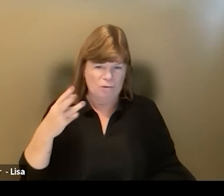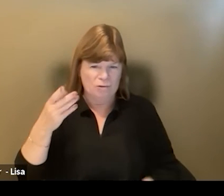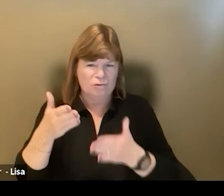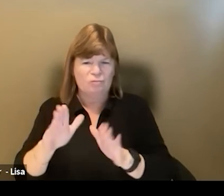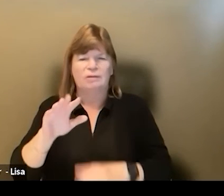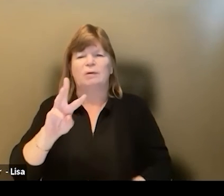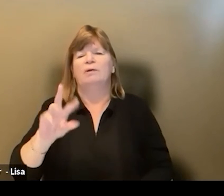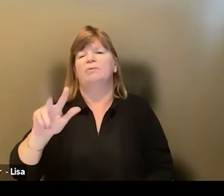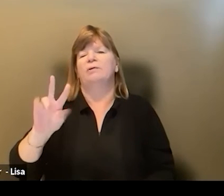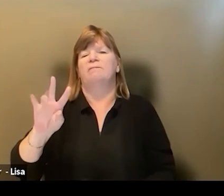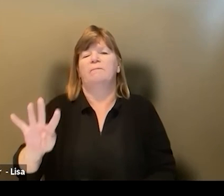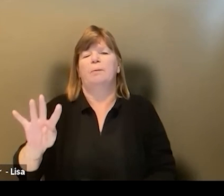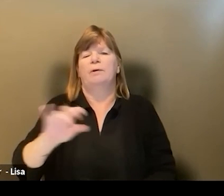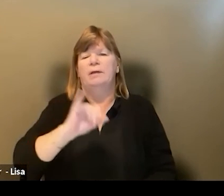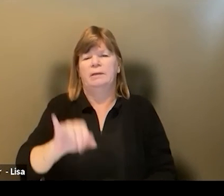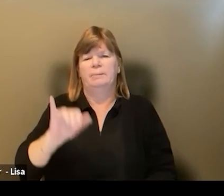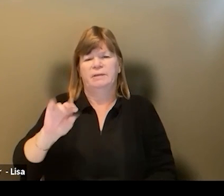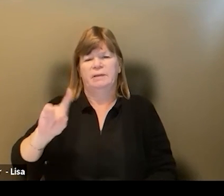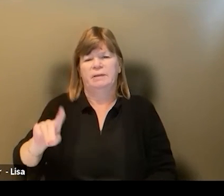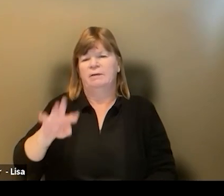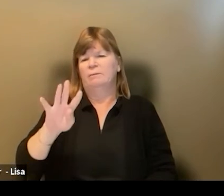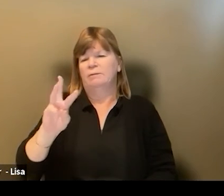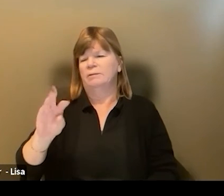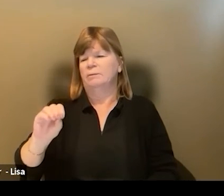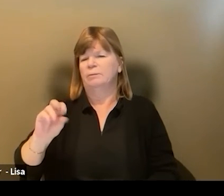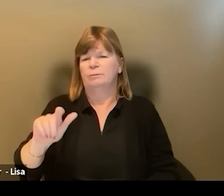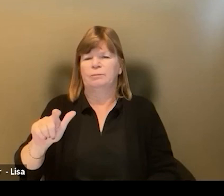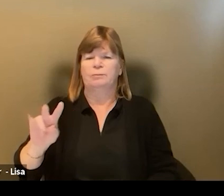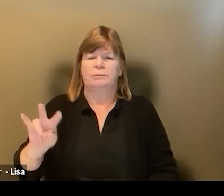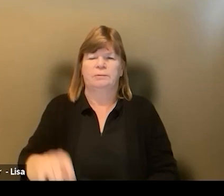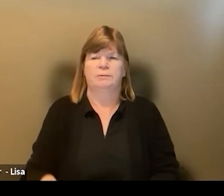Street, West 374, Indianapolis, Indiana